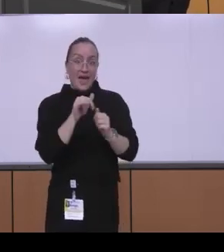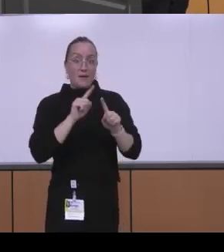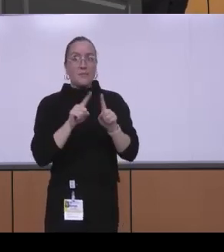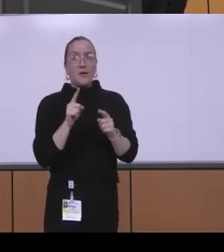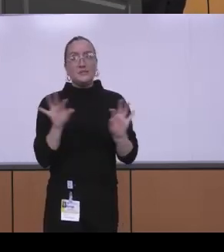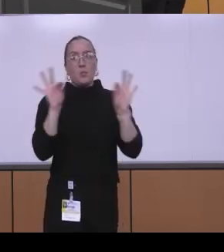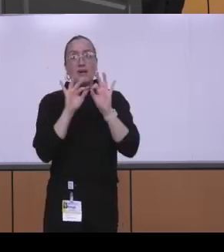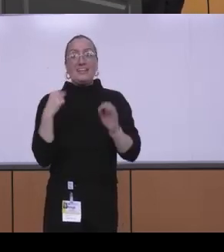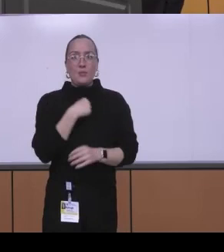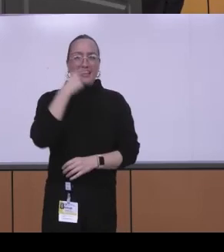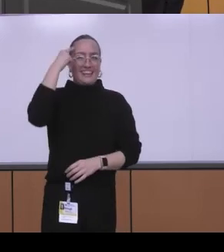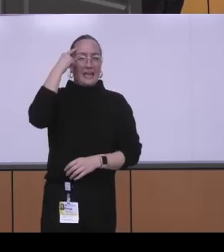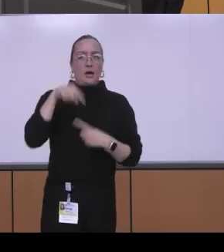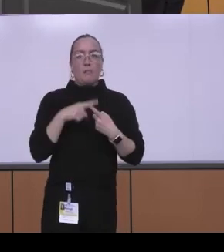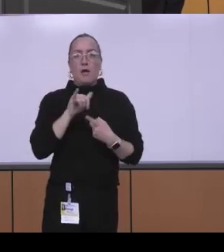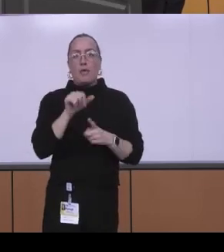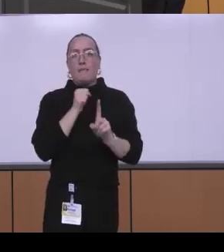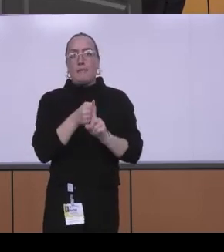thoughtful about it.